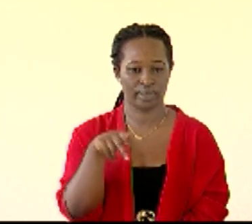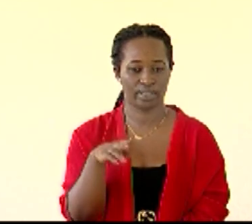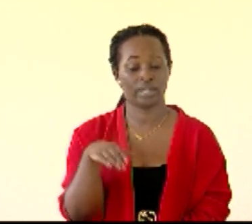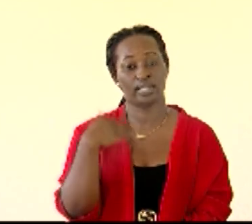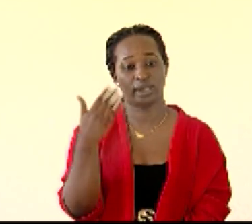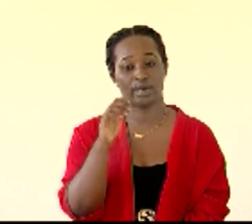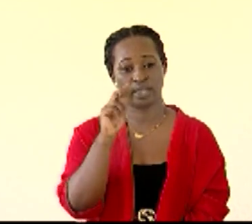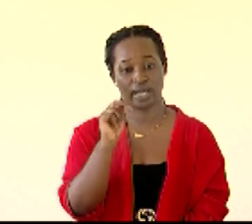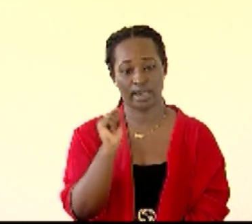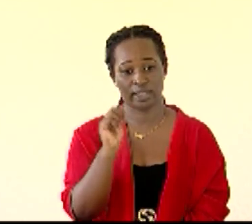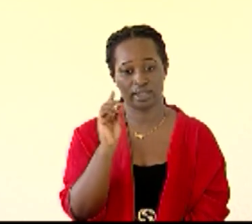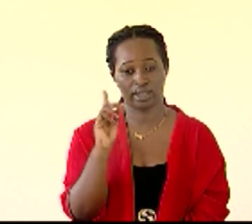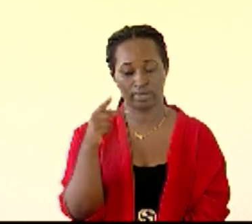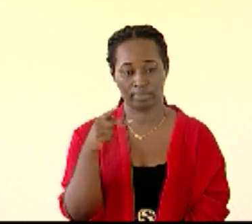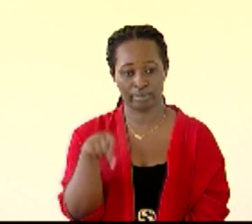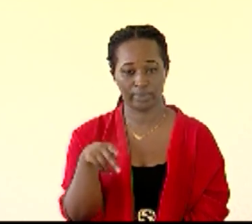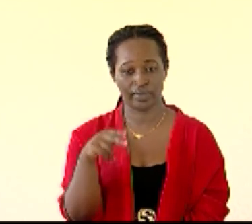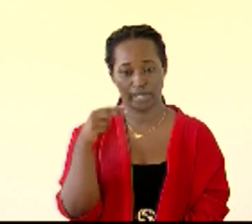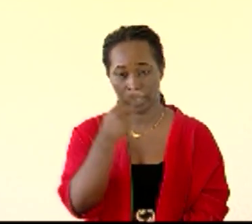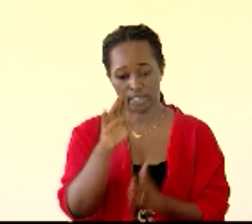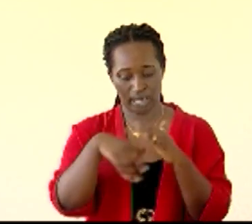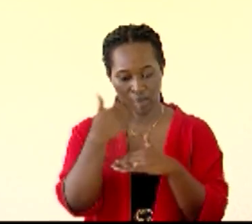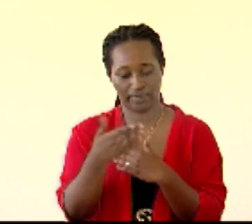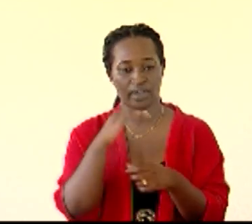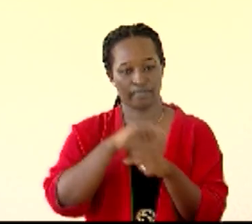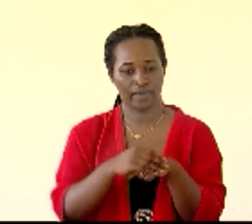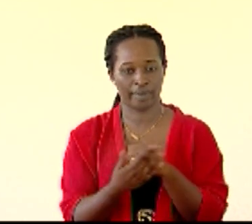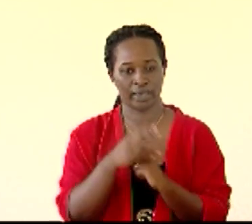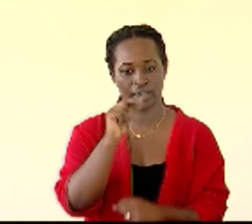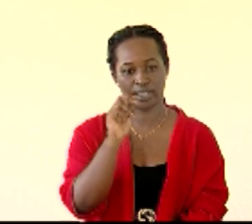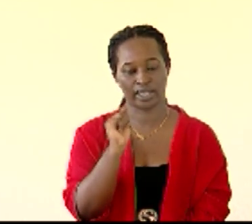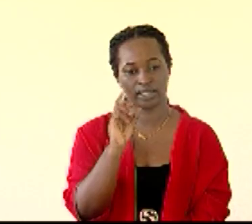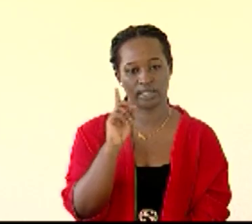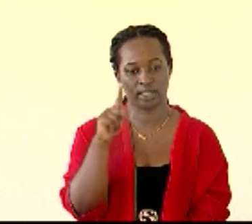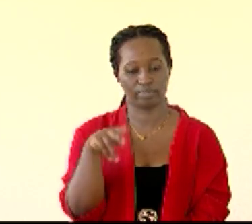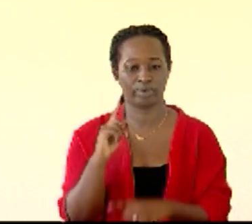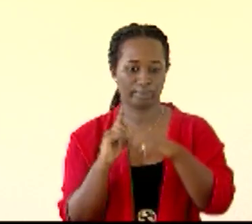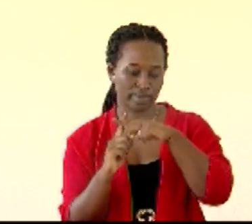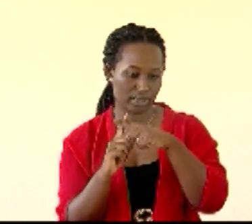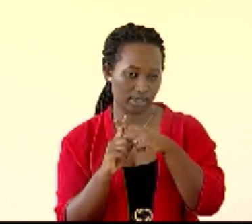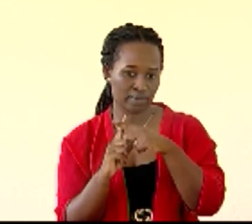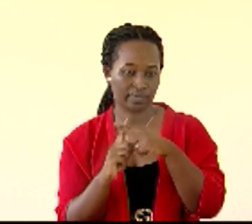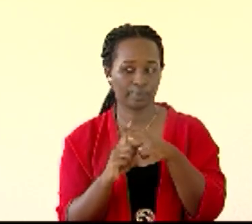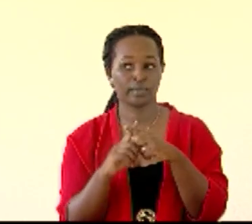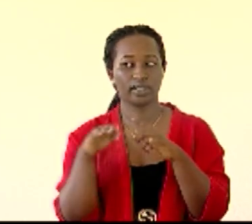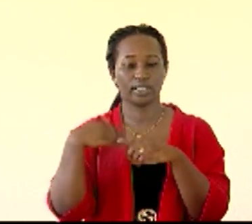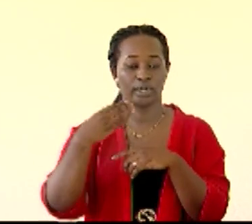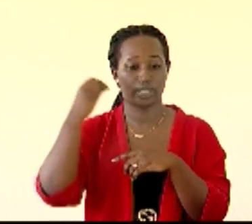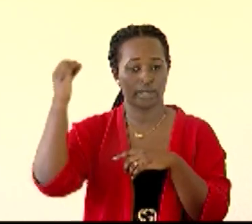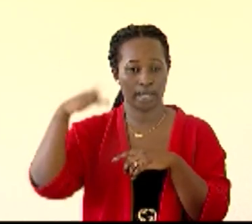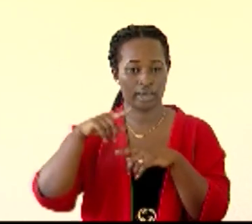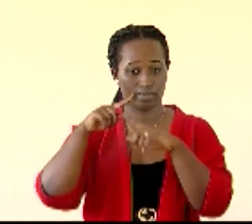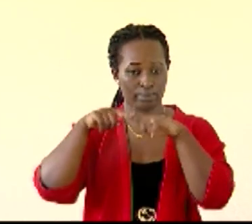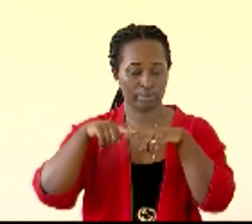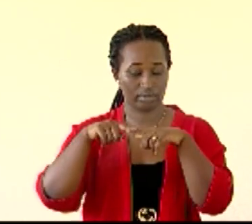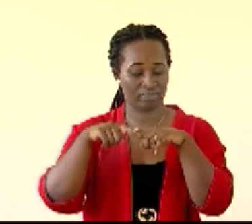NADP positive, will go back to the light reaction, the light-dependent reactions, to be able to come out like this